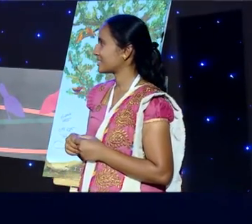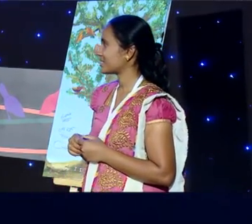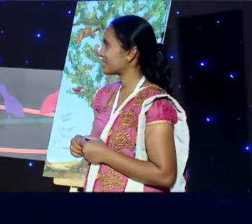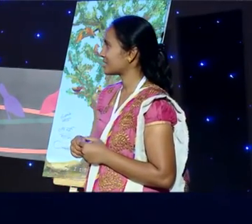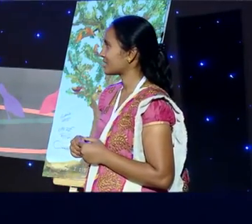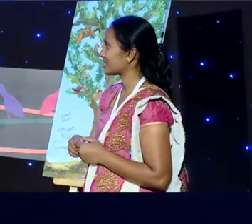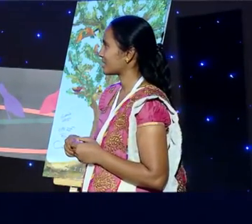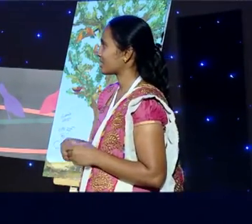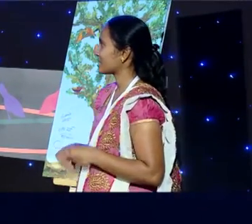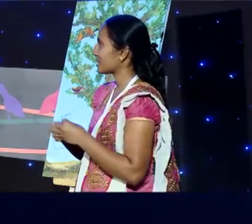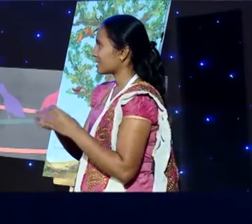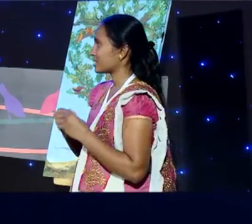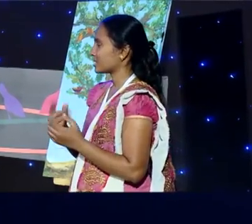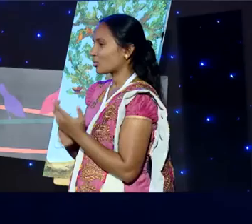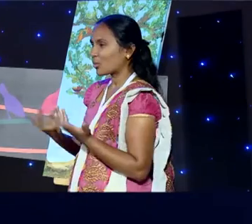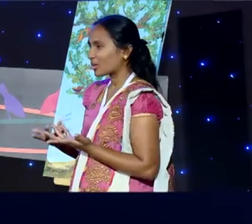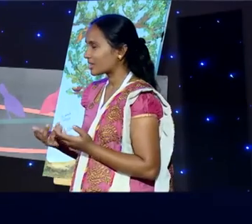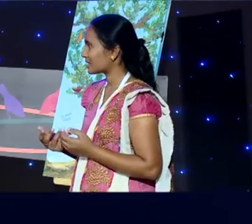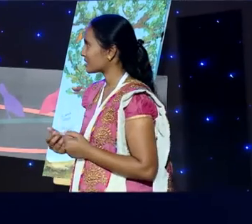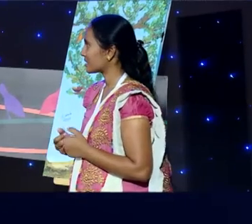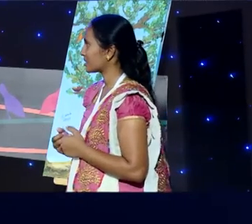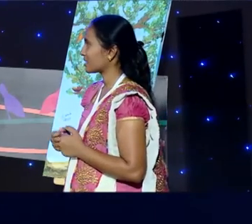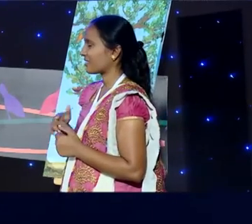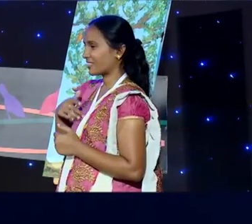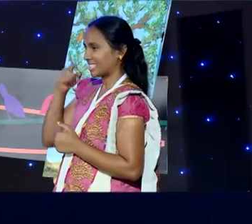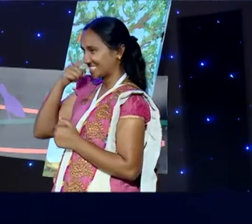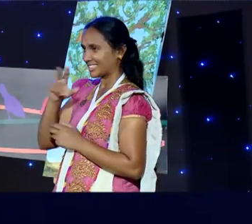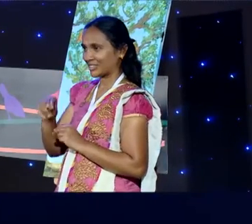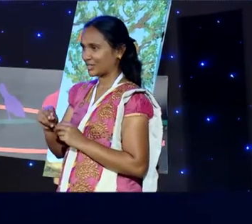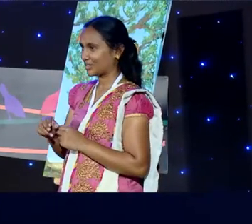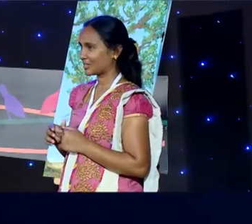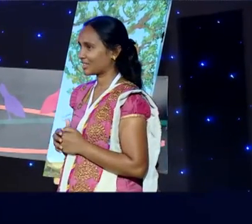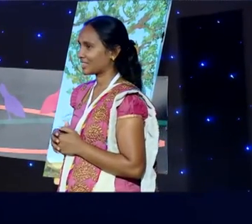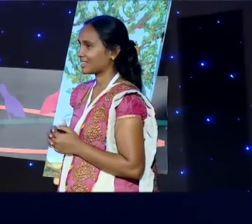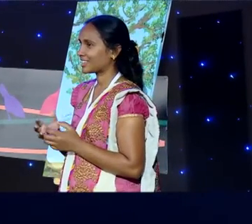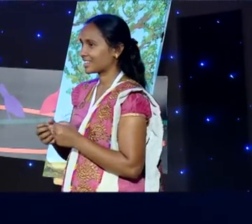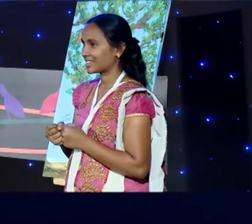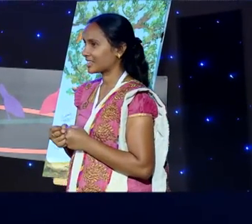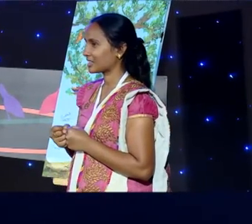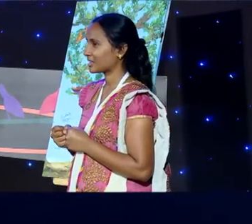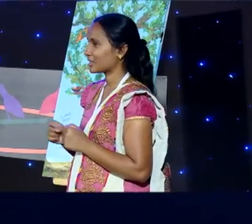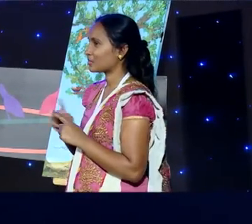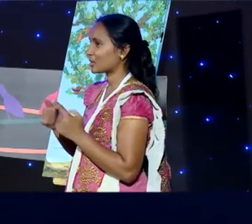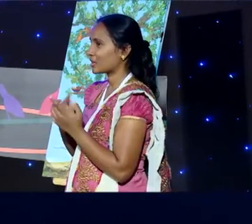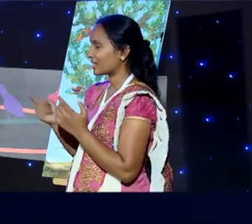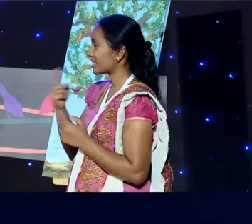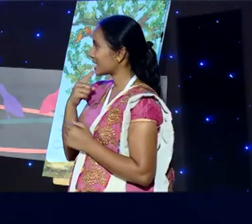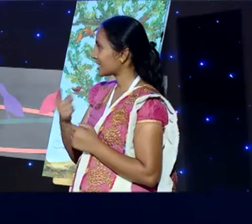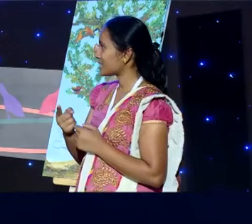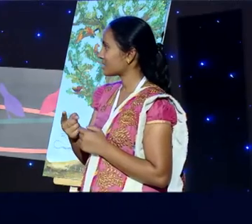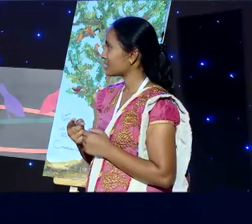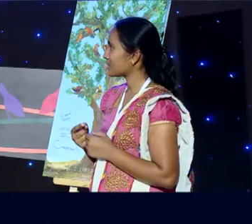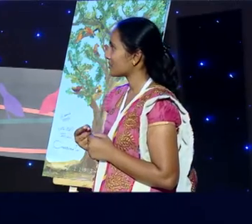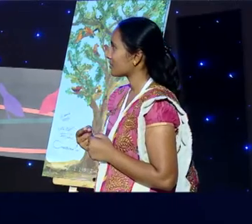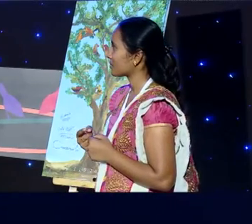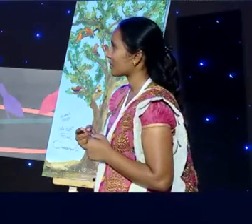give you money and you're saying? So he says, look, I'm shy. I can't go to a random table. But I'll tell you what. So